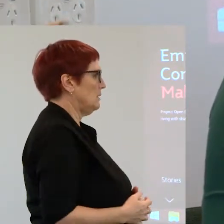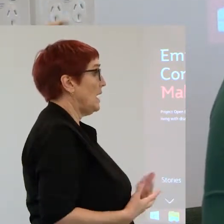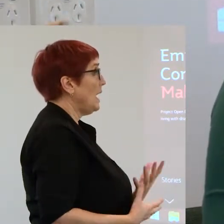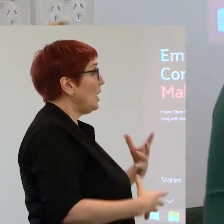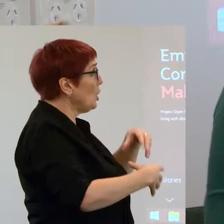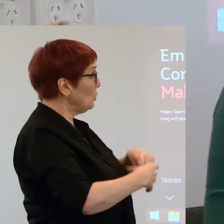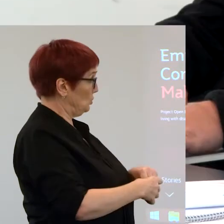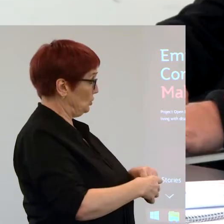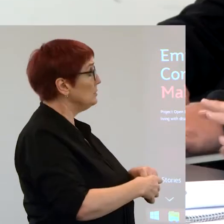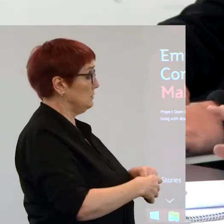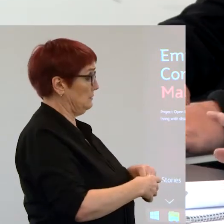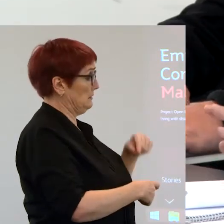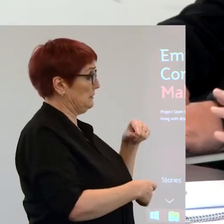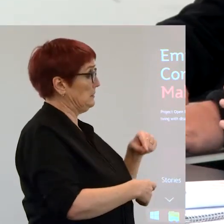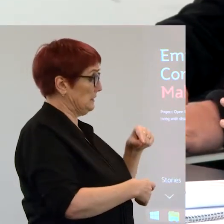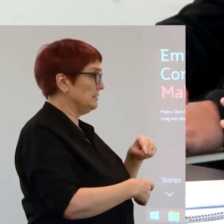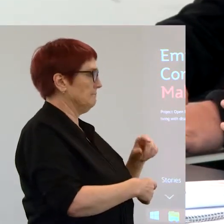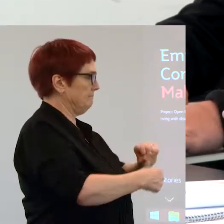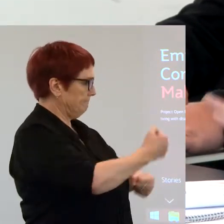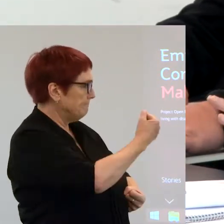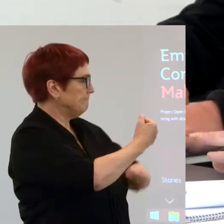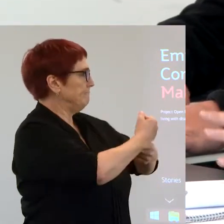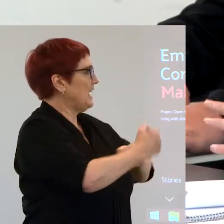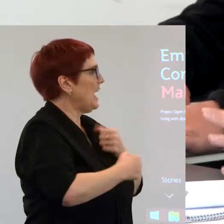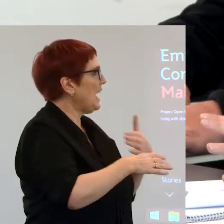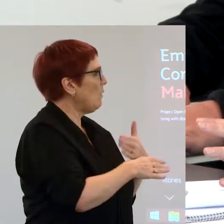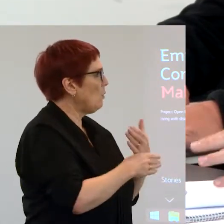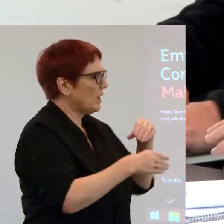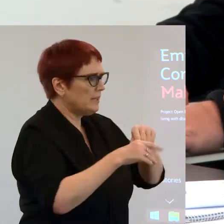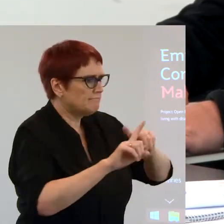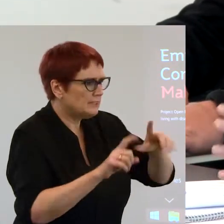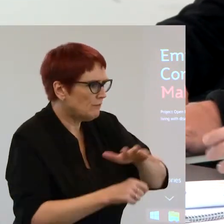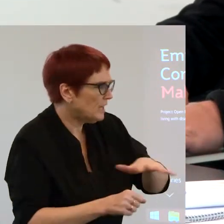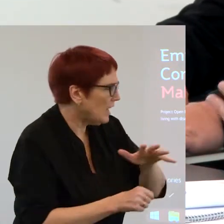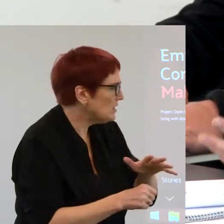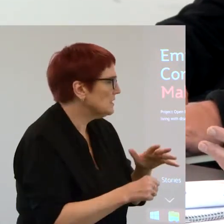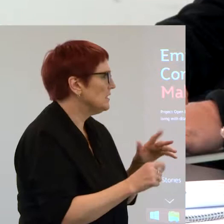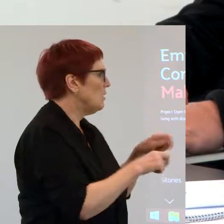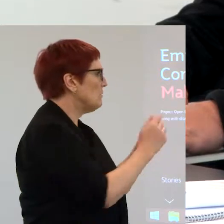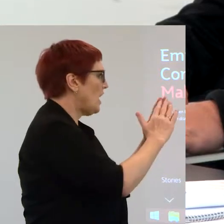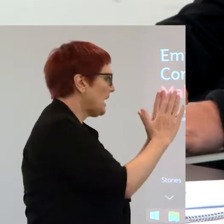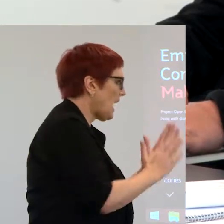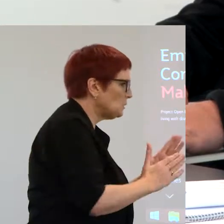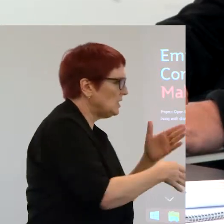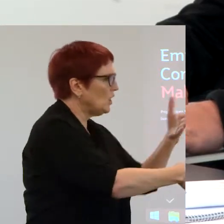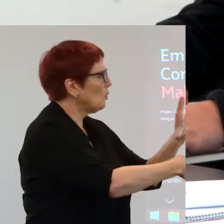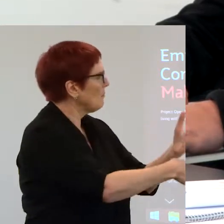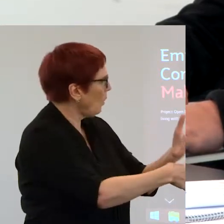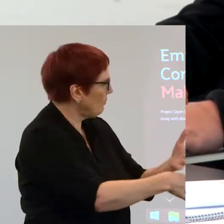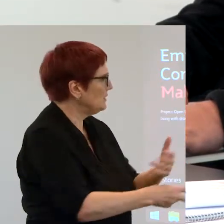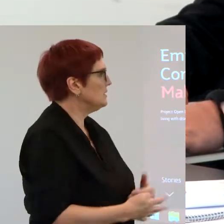inclusivity is a theme that really underpins the work we do across a whole range of different areas in housing, in employment,